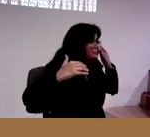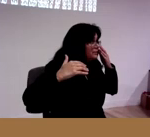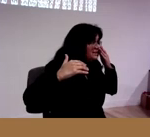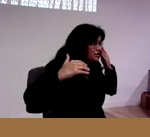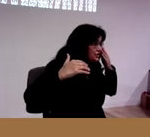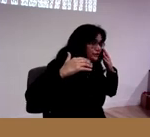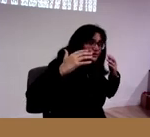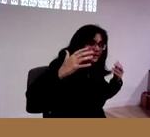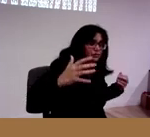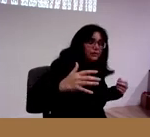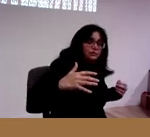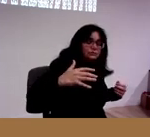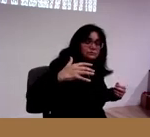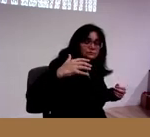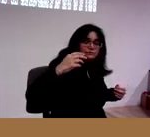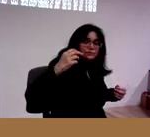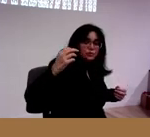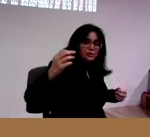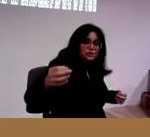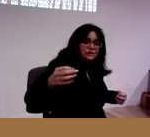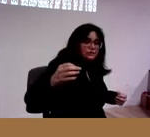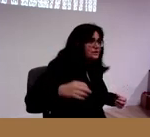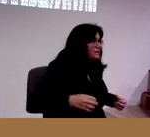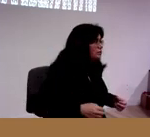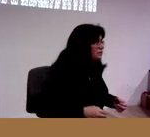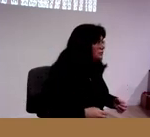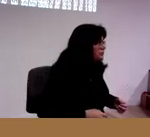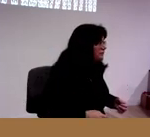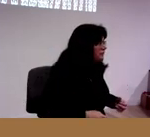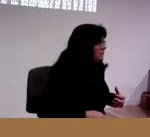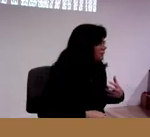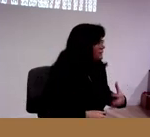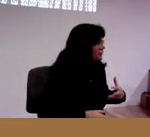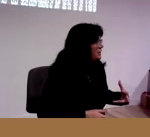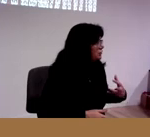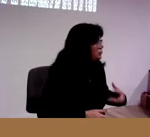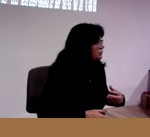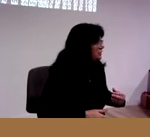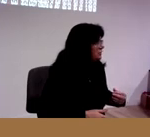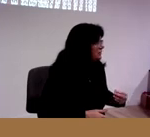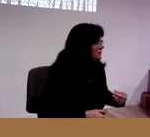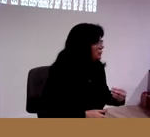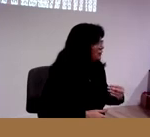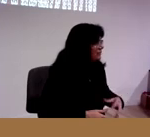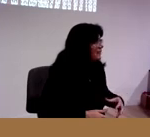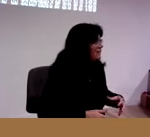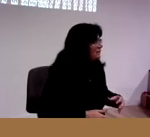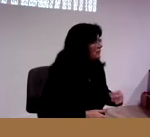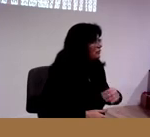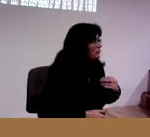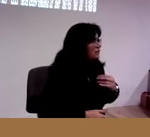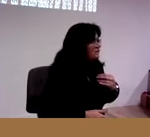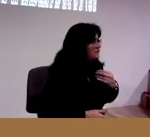hold positions of the same title or achieve the same things, but that we can do it